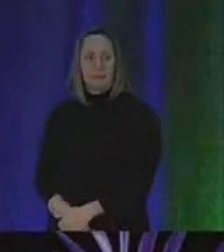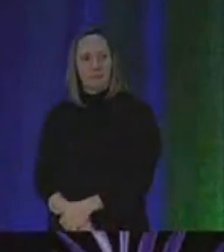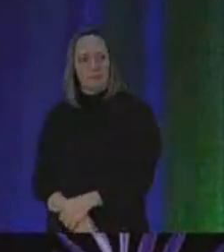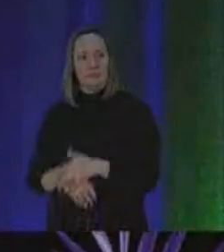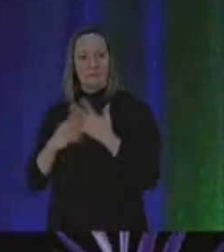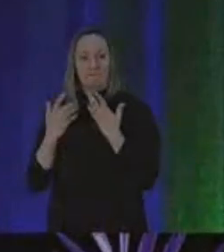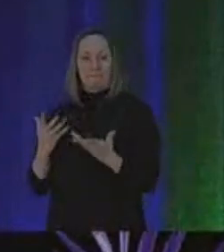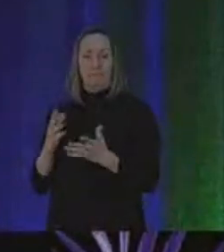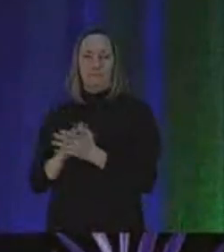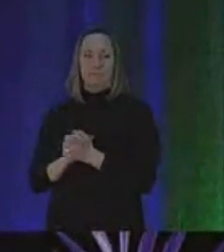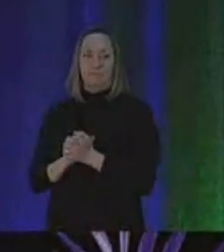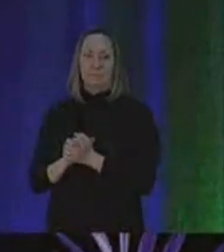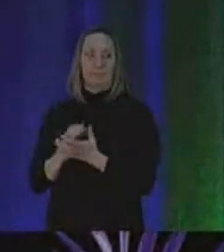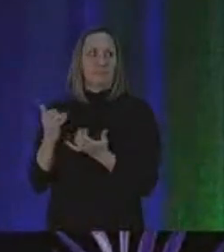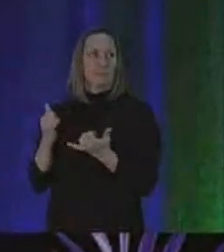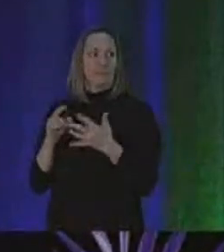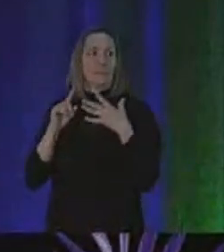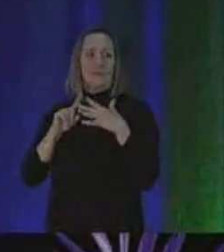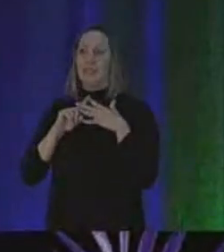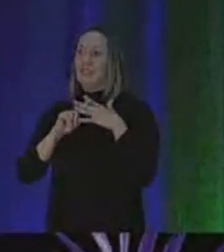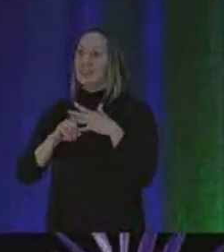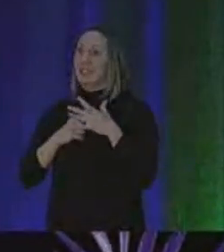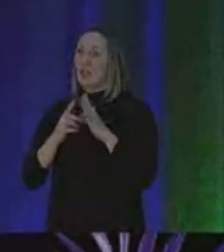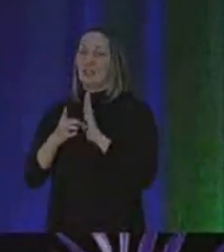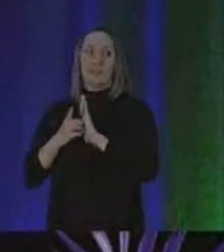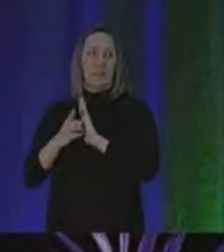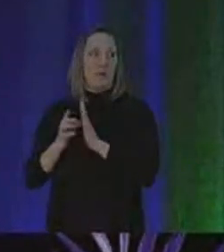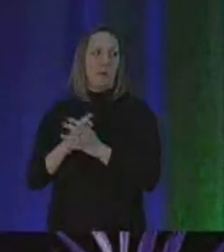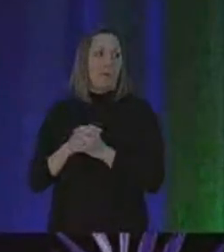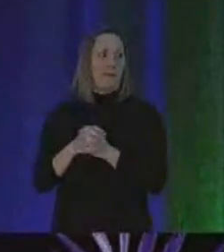So let's jump into a demo.